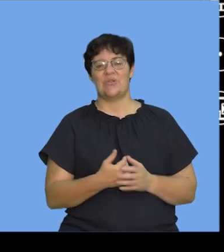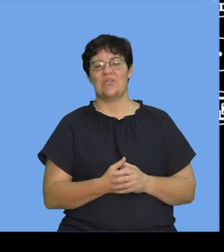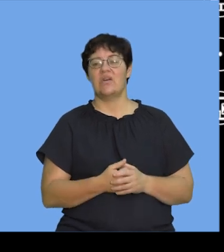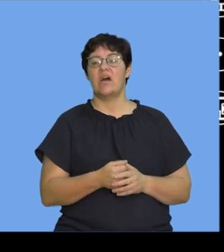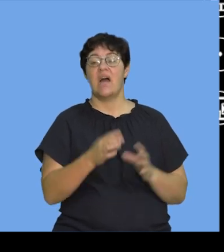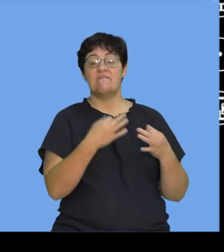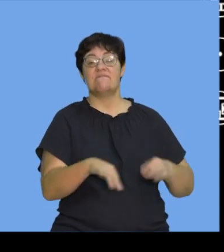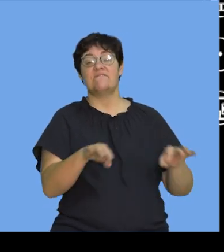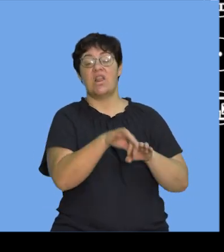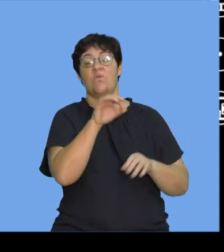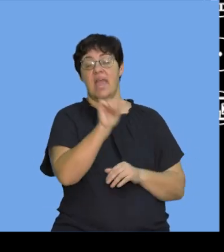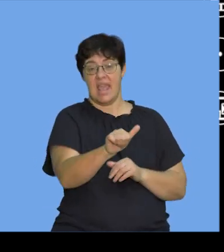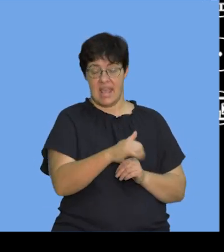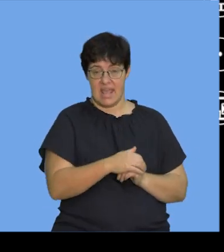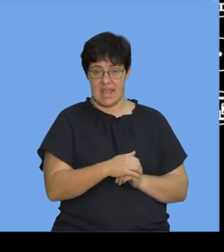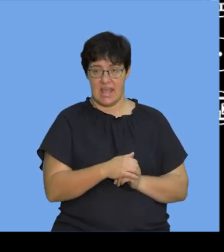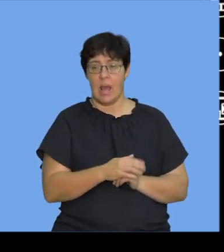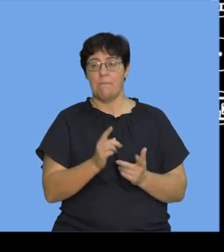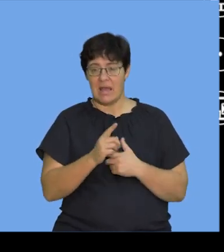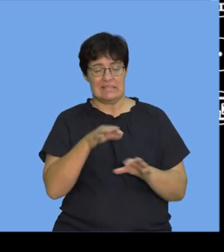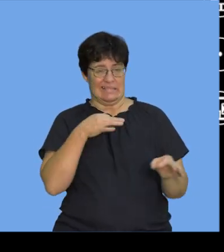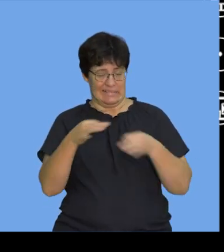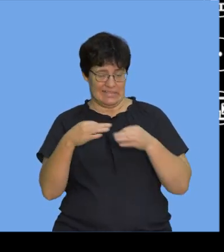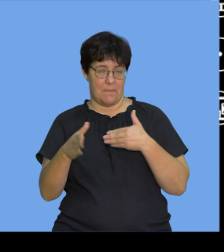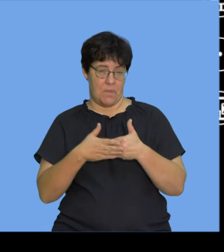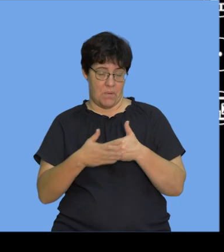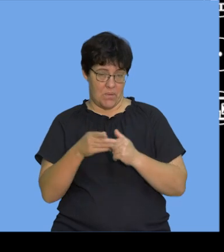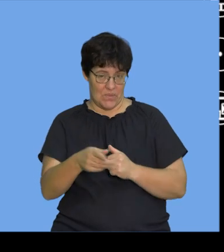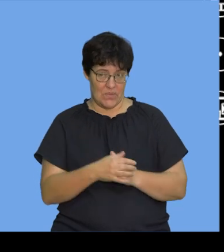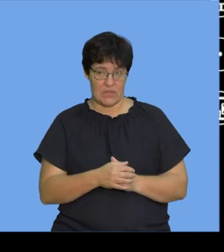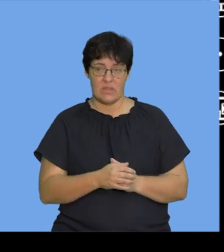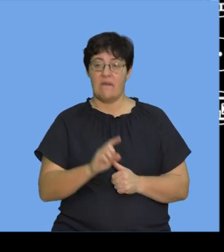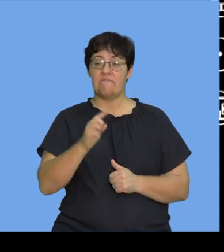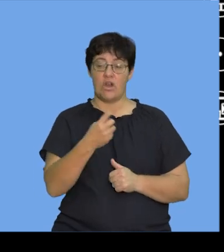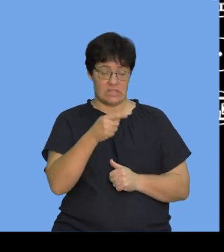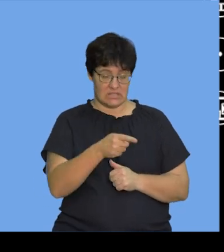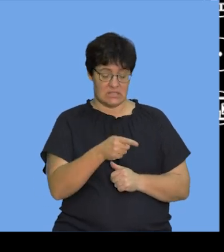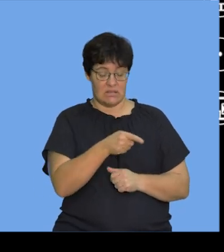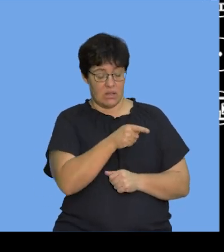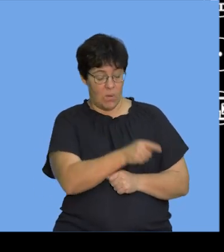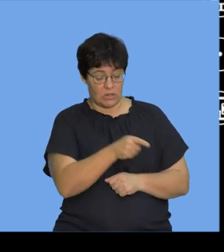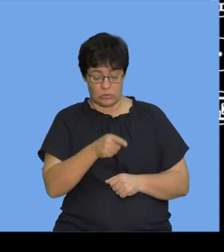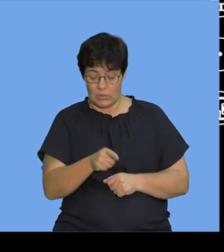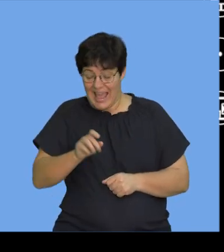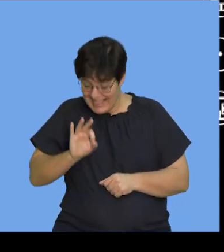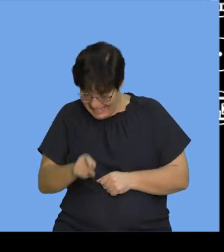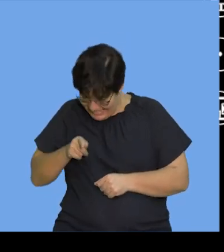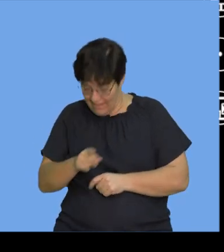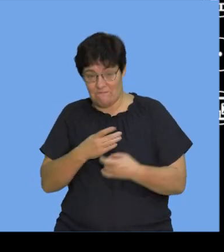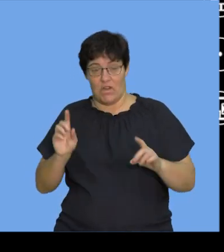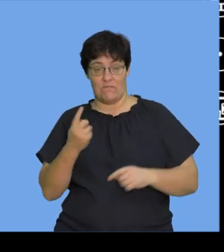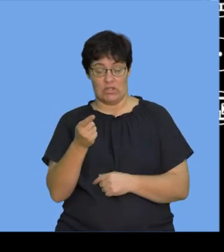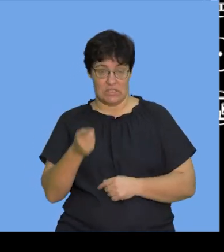of a, you will need to expand this thing, right? But the first term is at 3. So this is 2 to